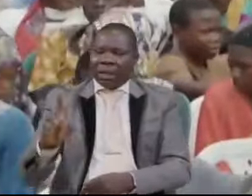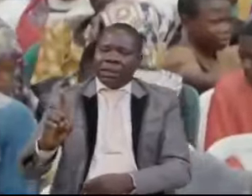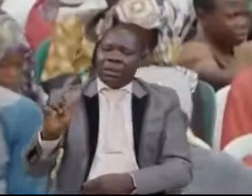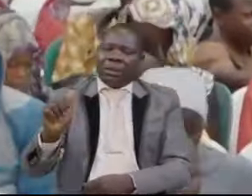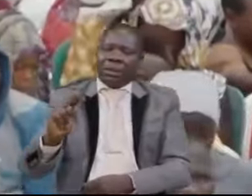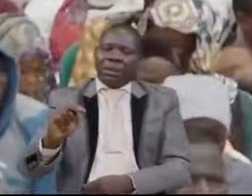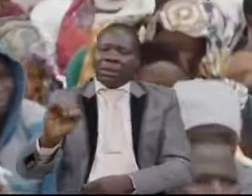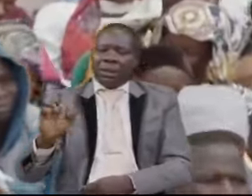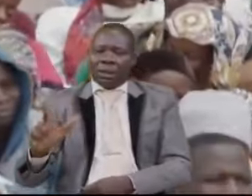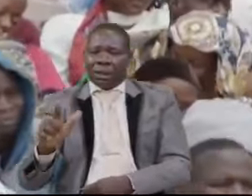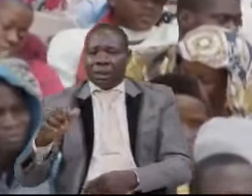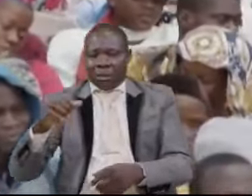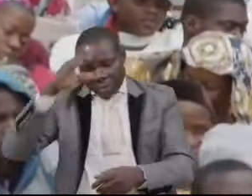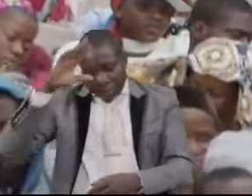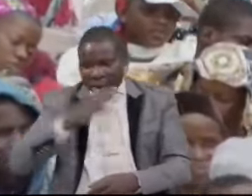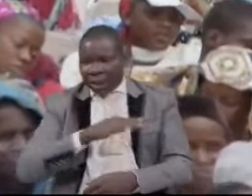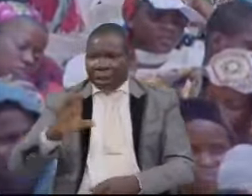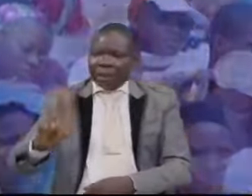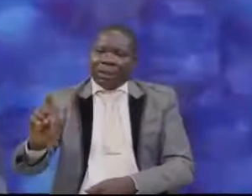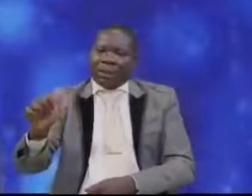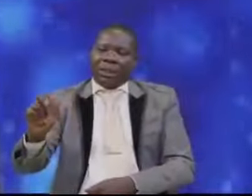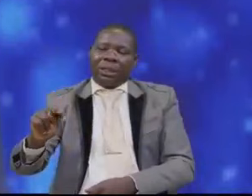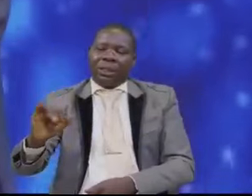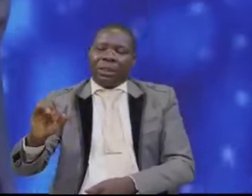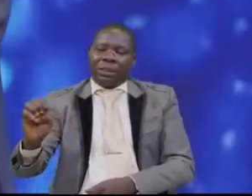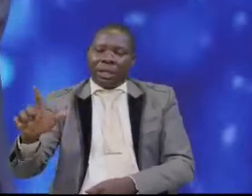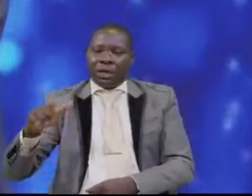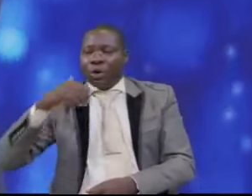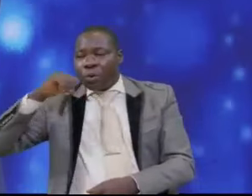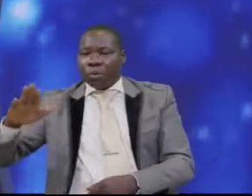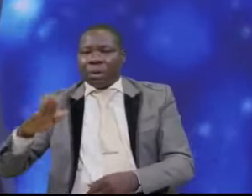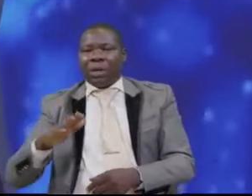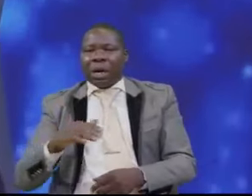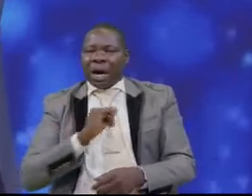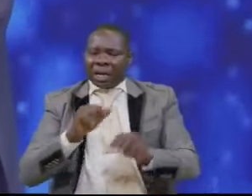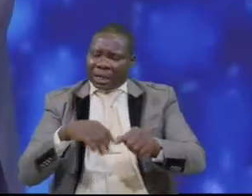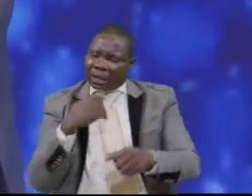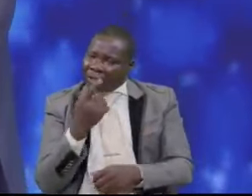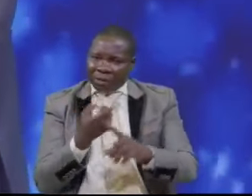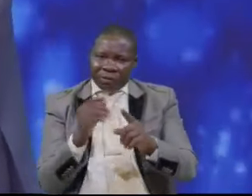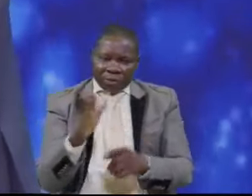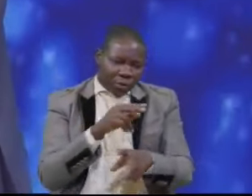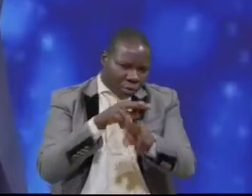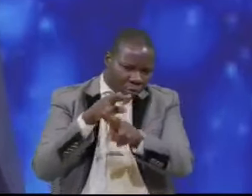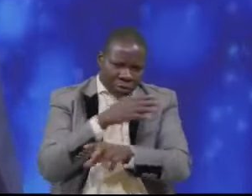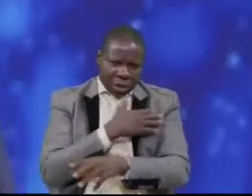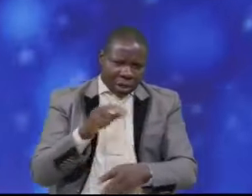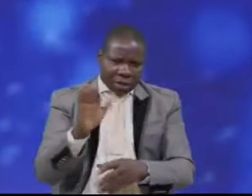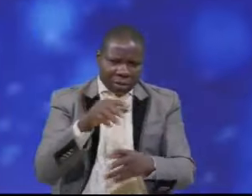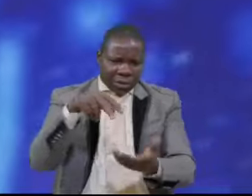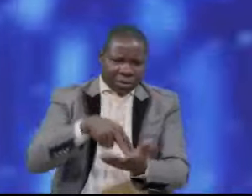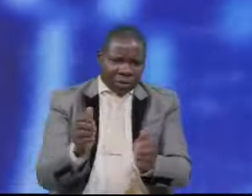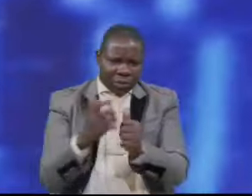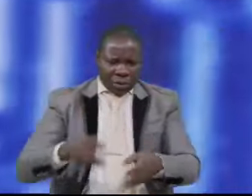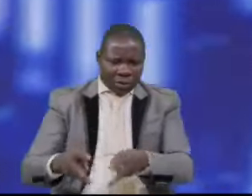from your work, I can tell from your look, I can tell from your stand, I can tell with the way you comport yourself.